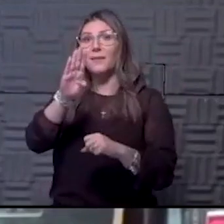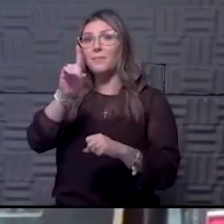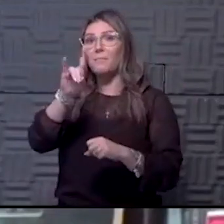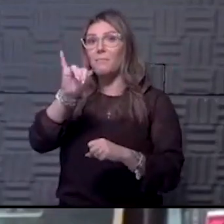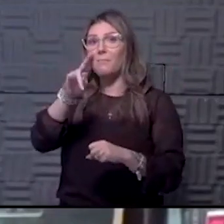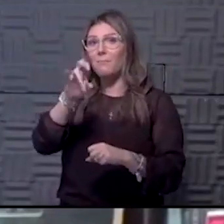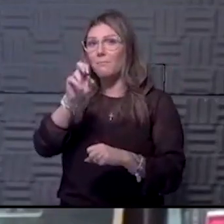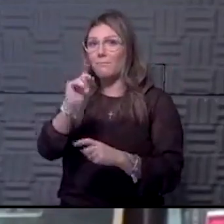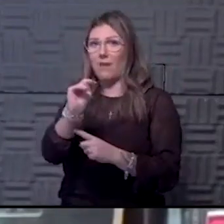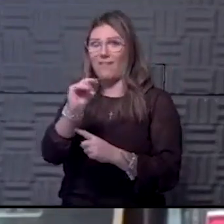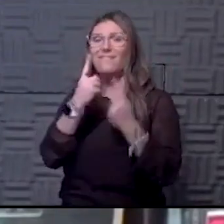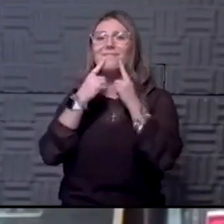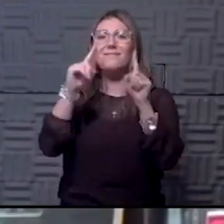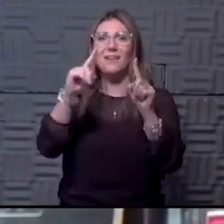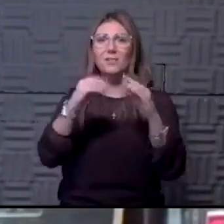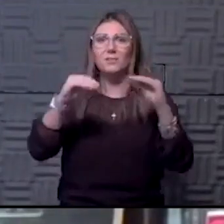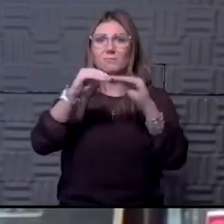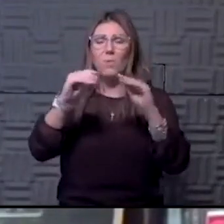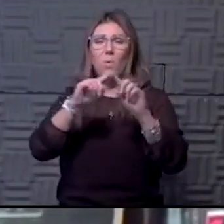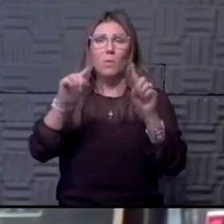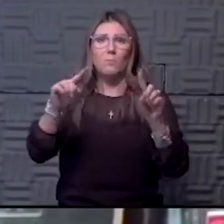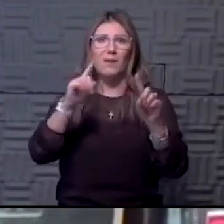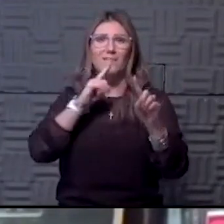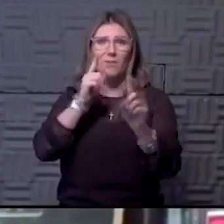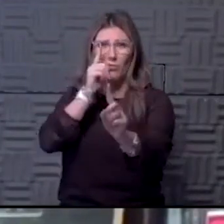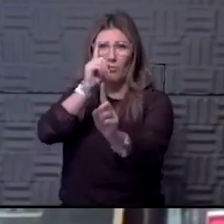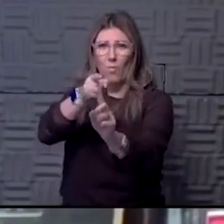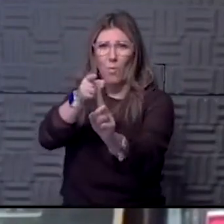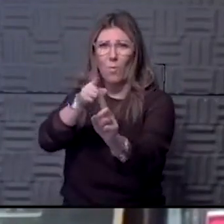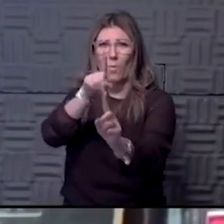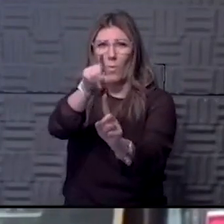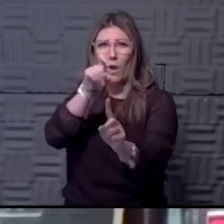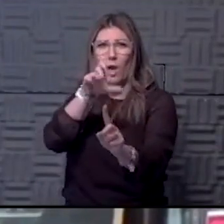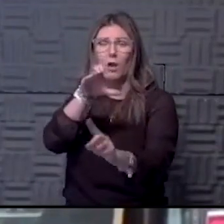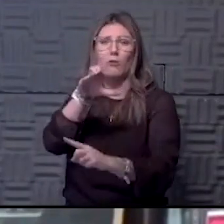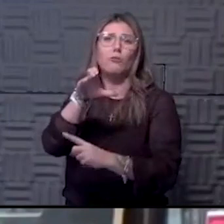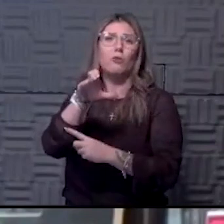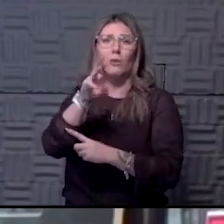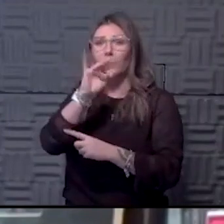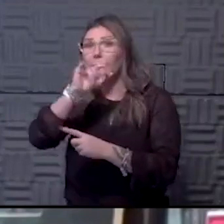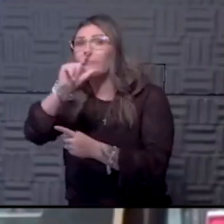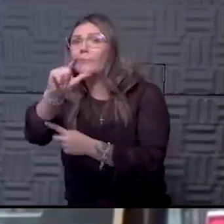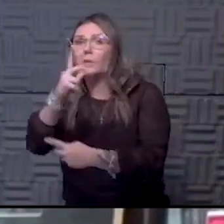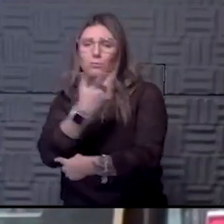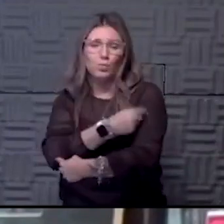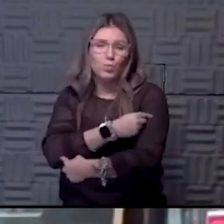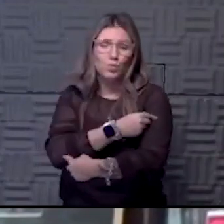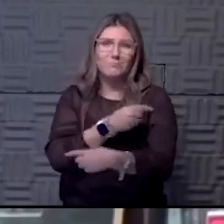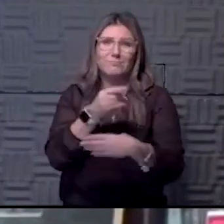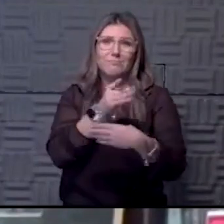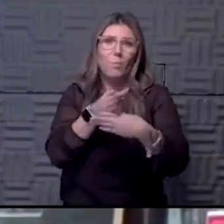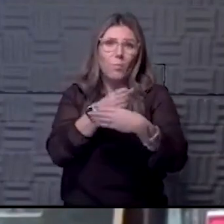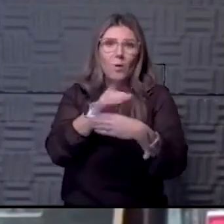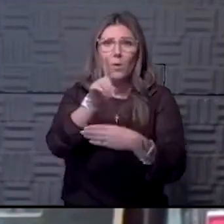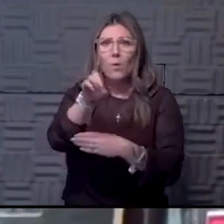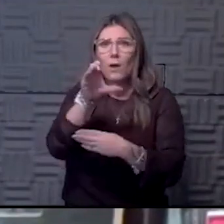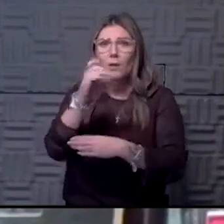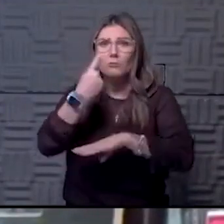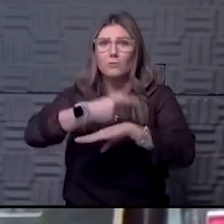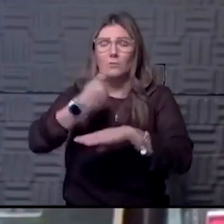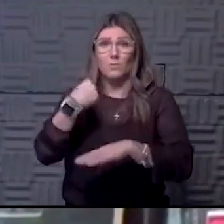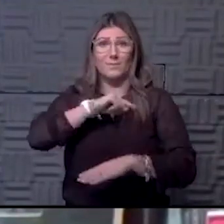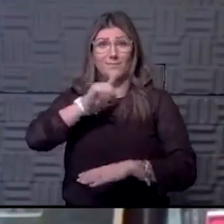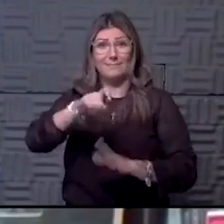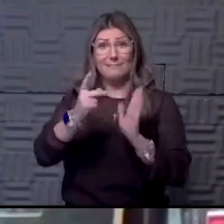I think the stated goal of 100 million doses administered within 100 days, we should double